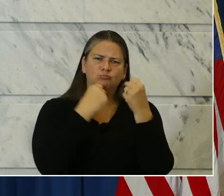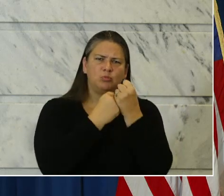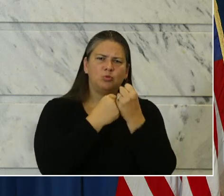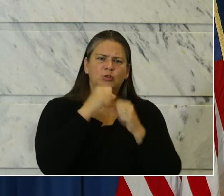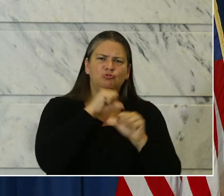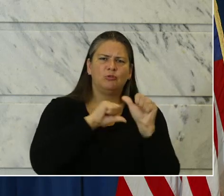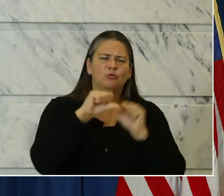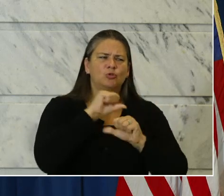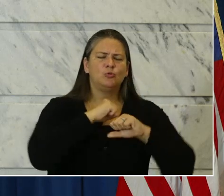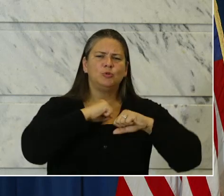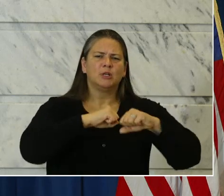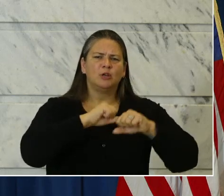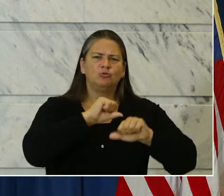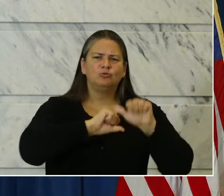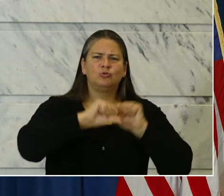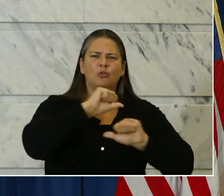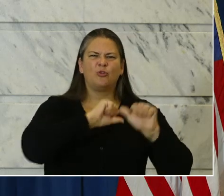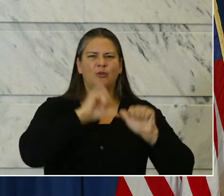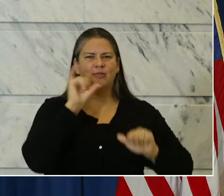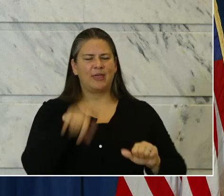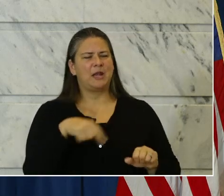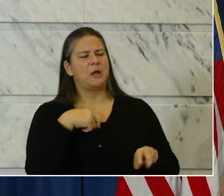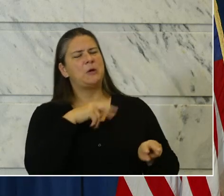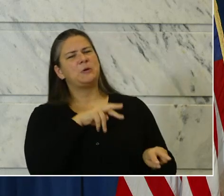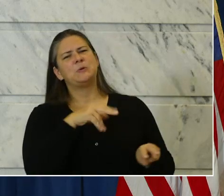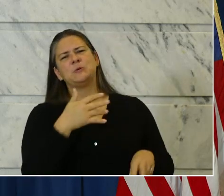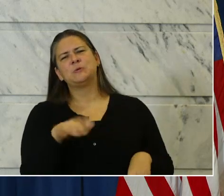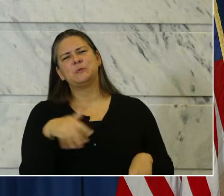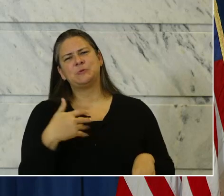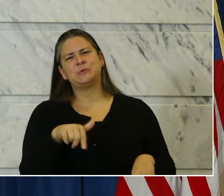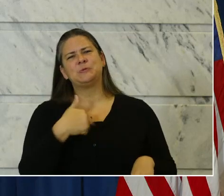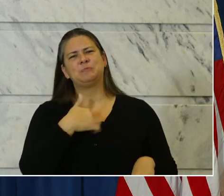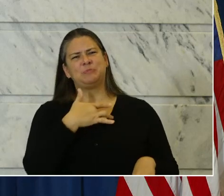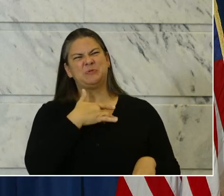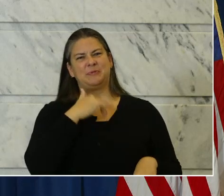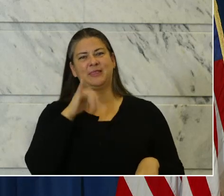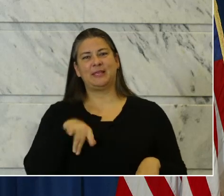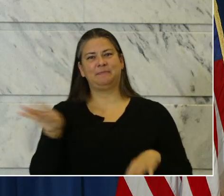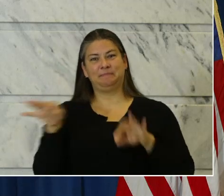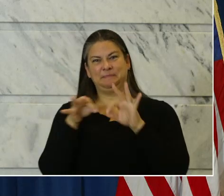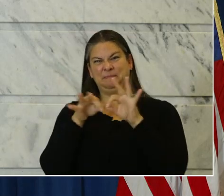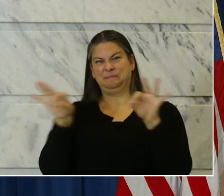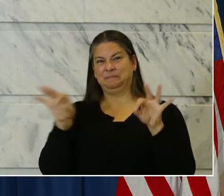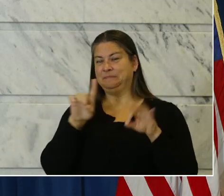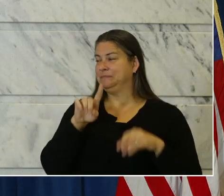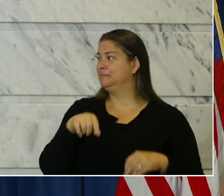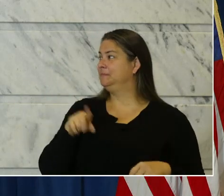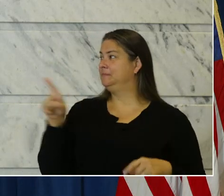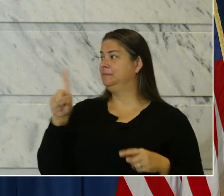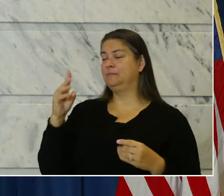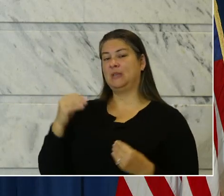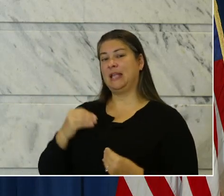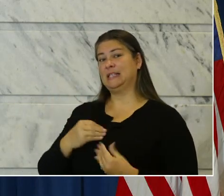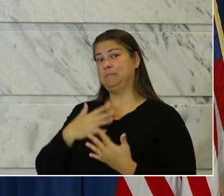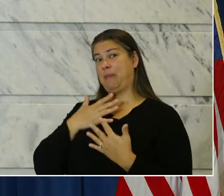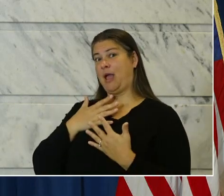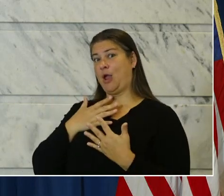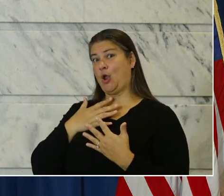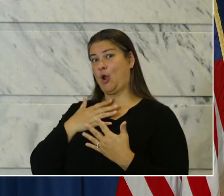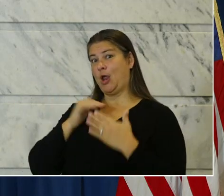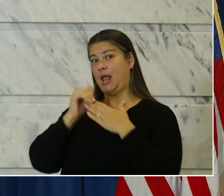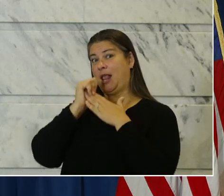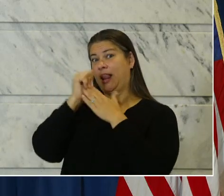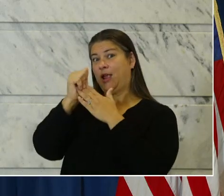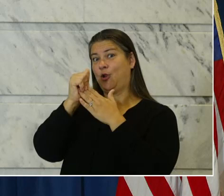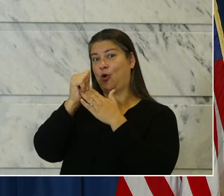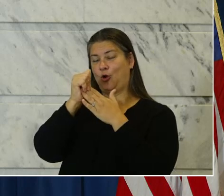one another. And I love, this is the line they have under their letterhead: inspiring leaders and changing